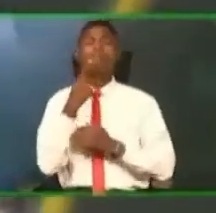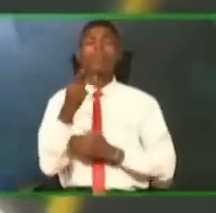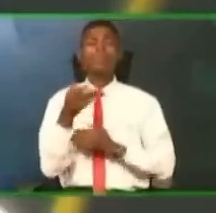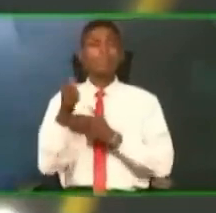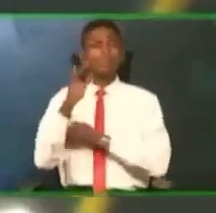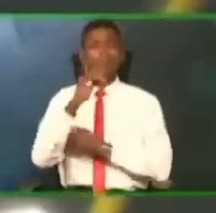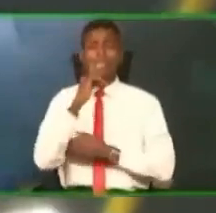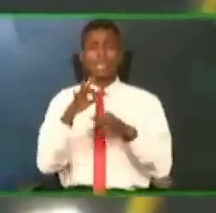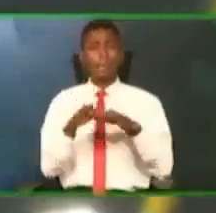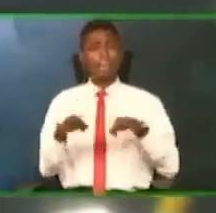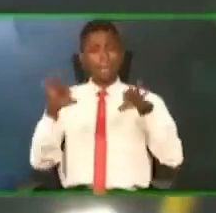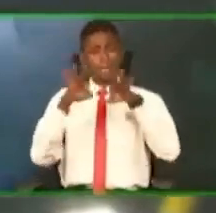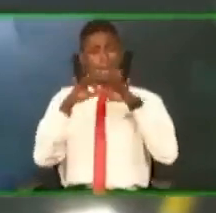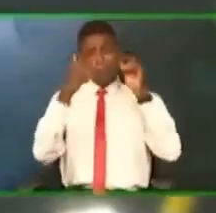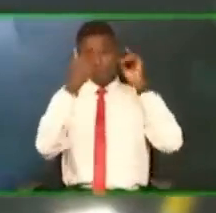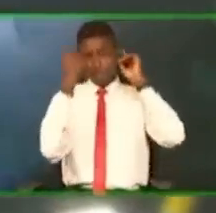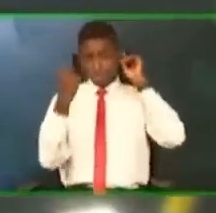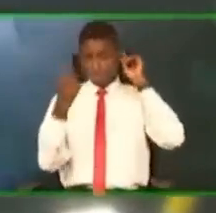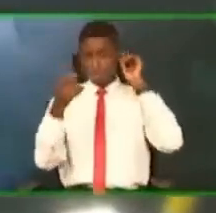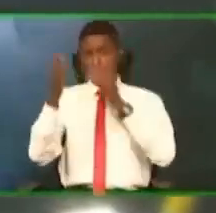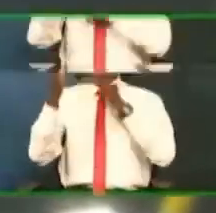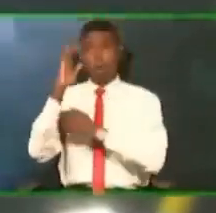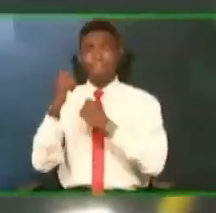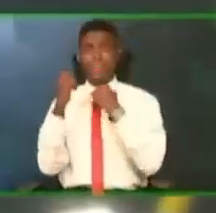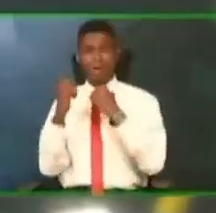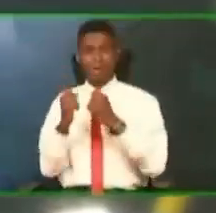his power follows his voice.